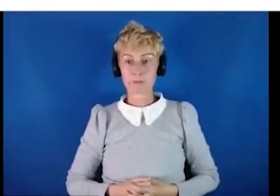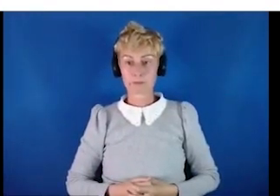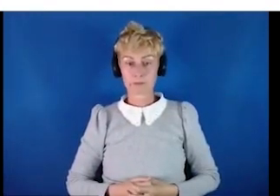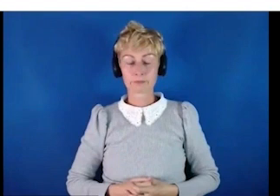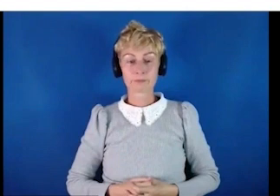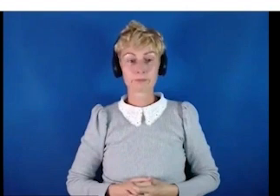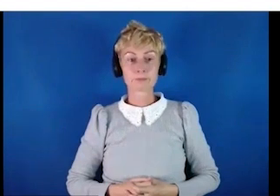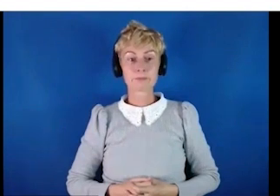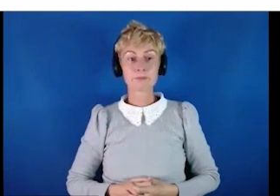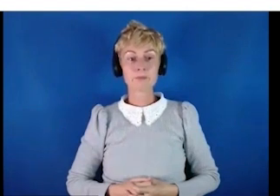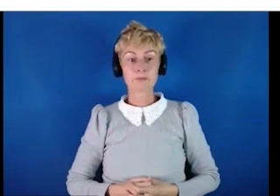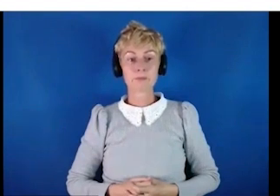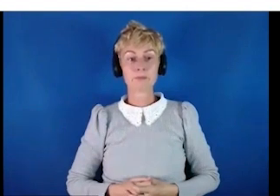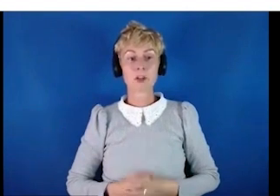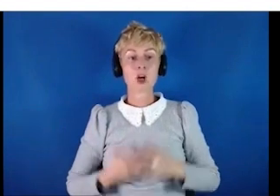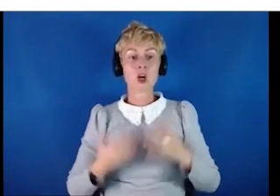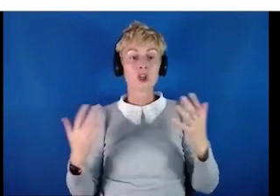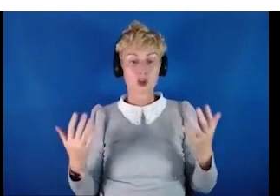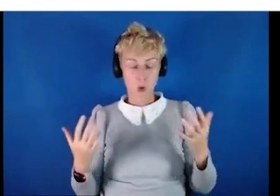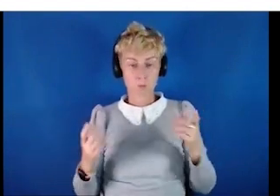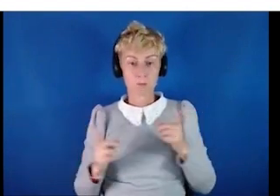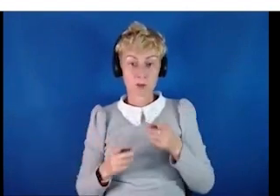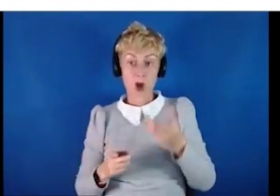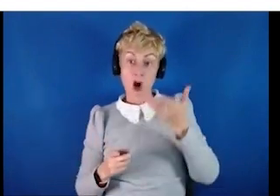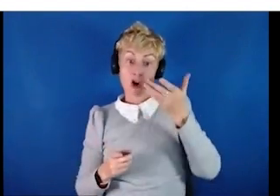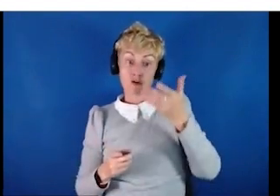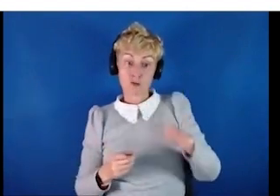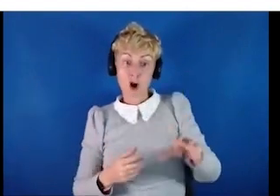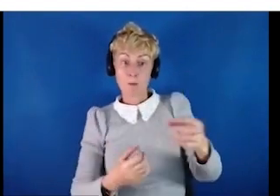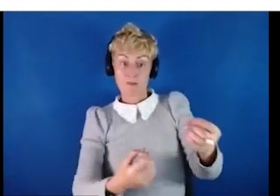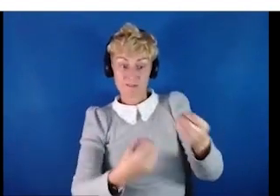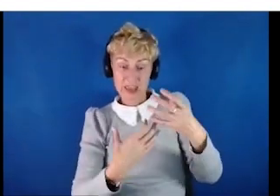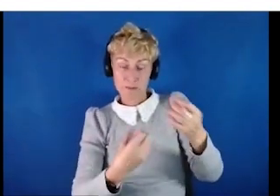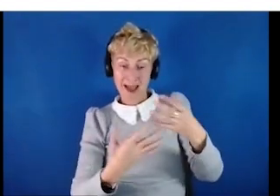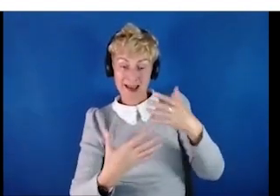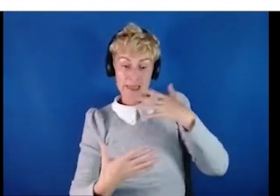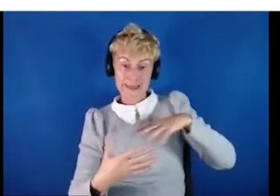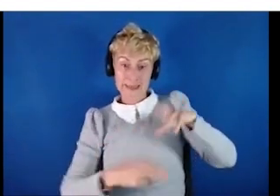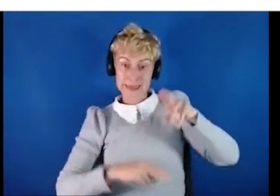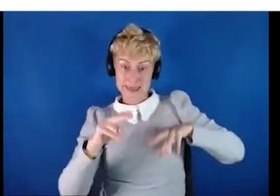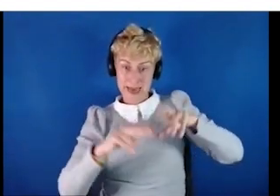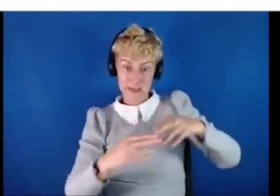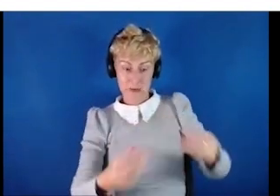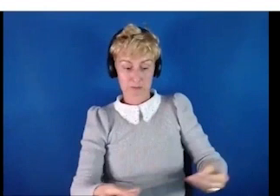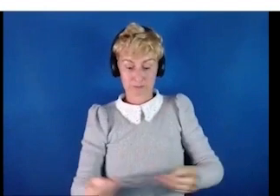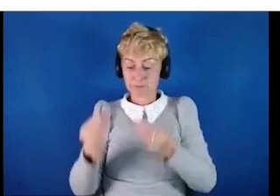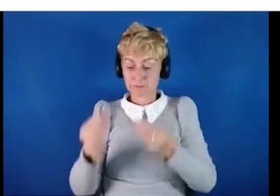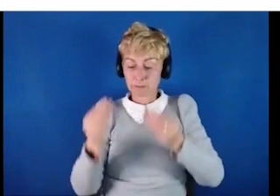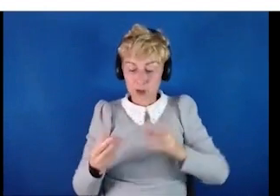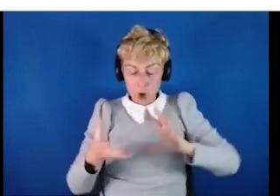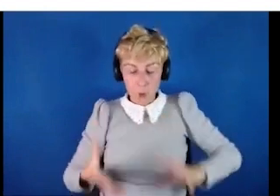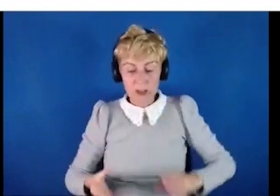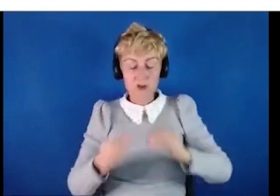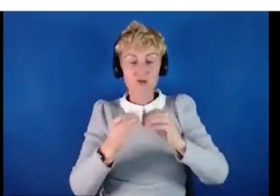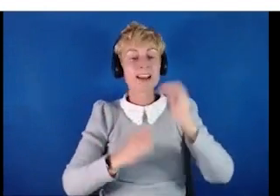Thank you. So based on this, again, needs assessment, we then created the website structure in a very, very